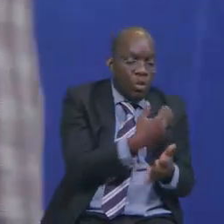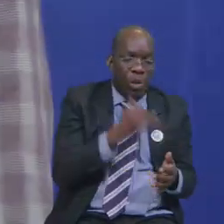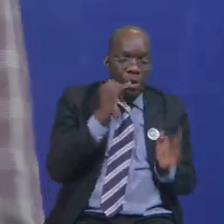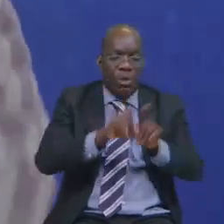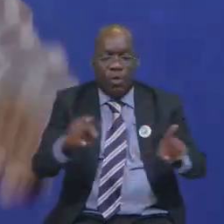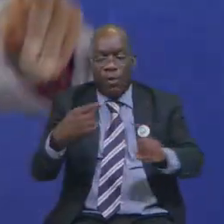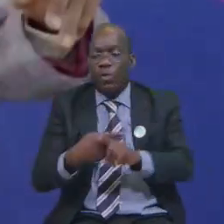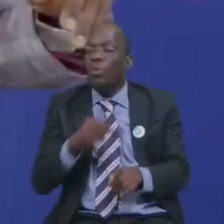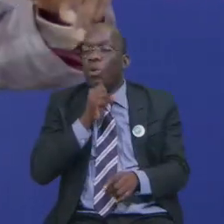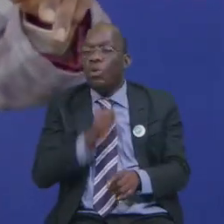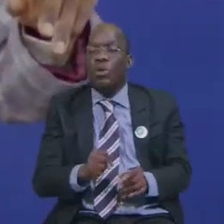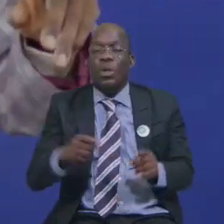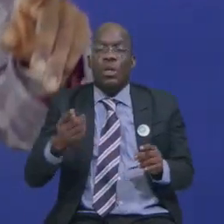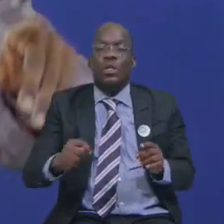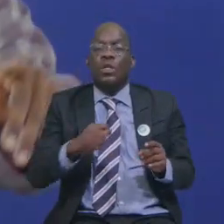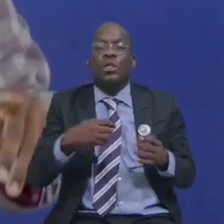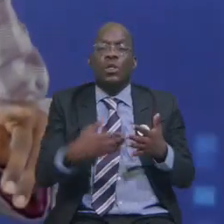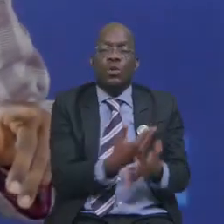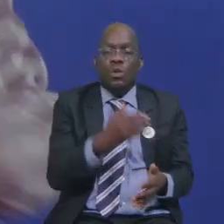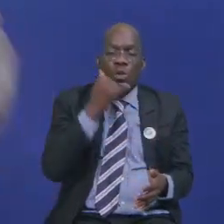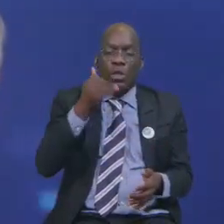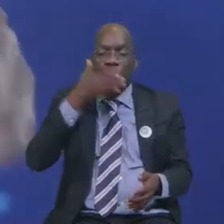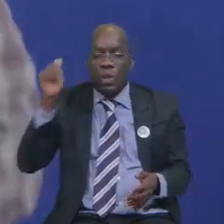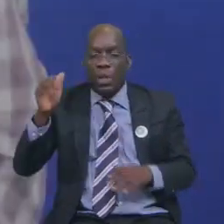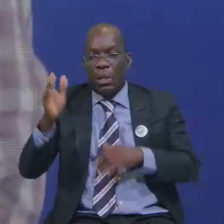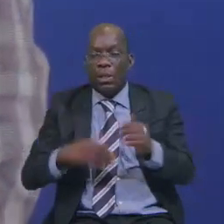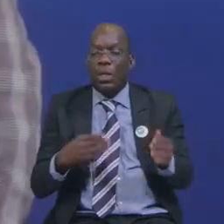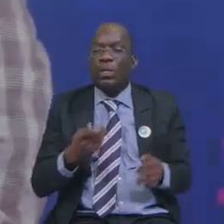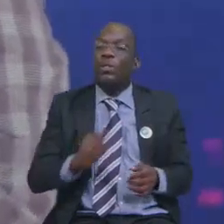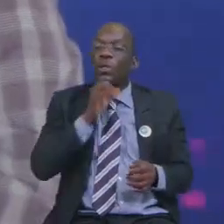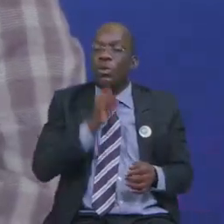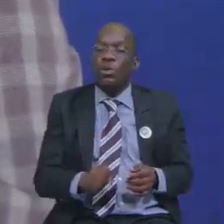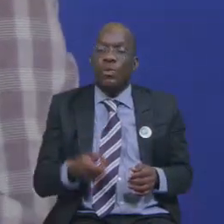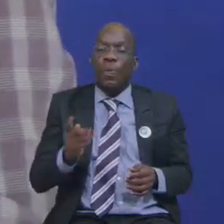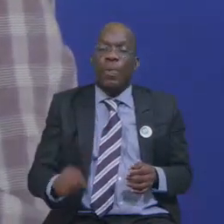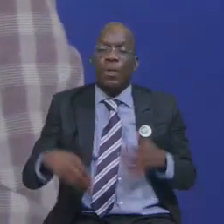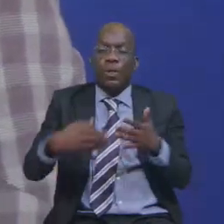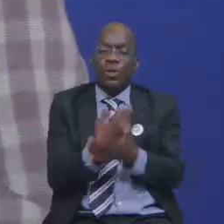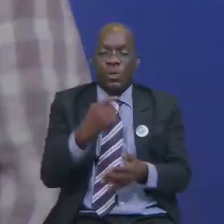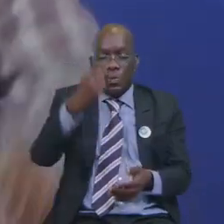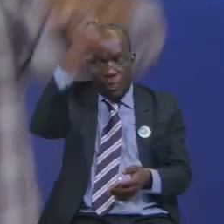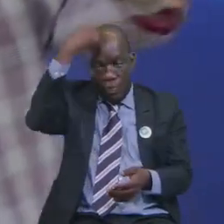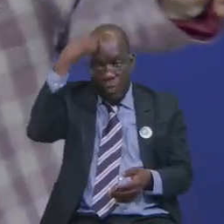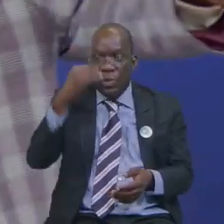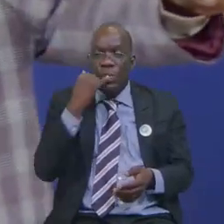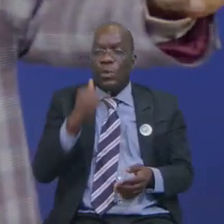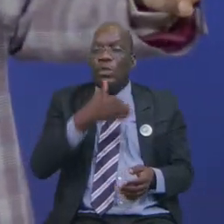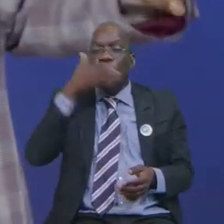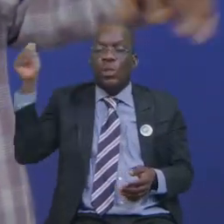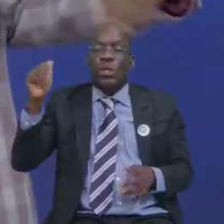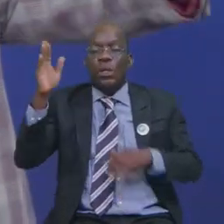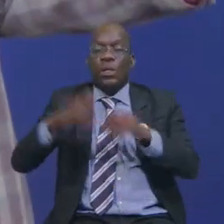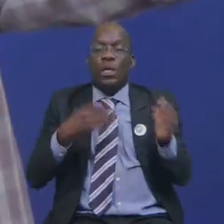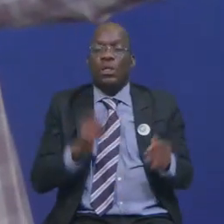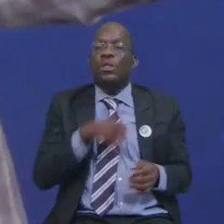The new is better than the old. I know something. The new brain is sharper than the